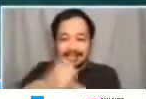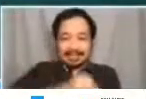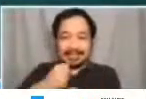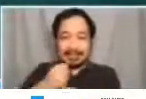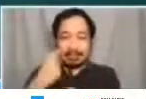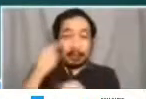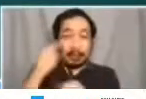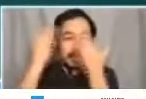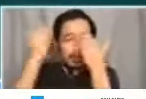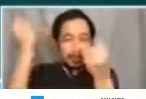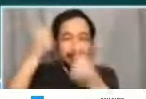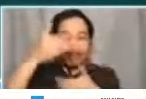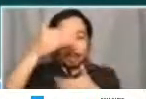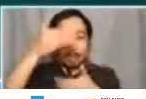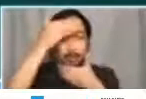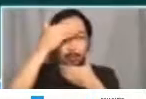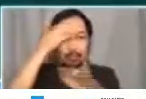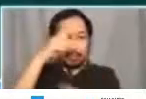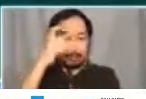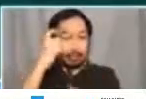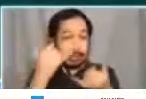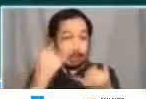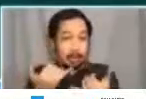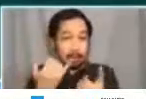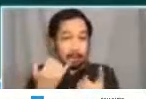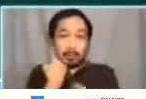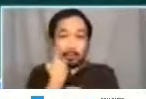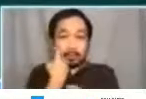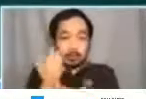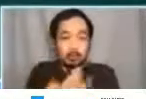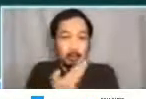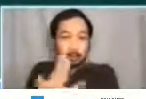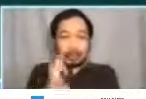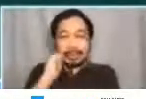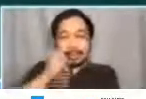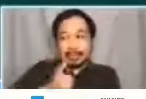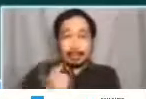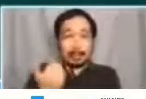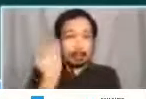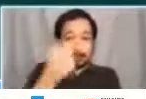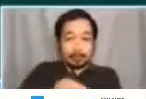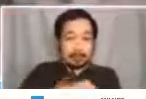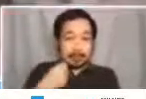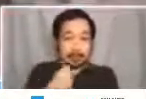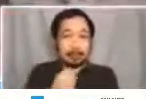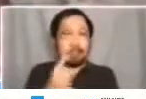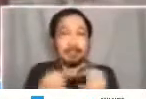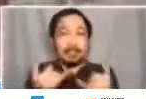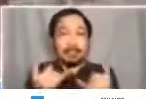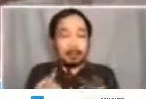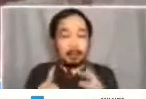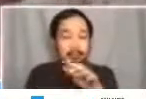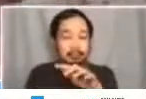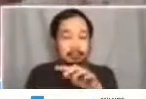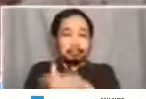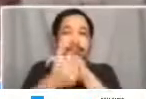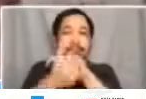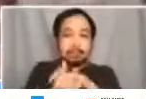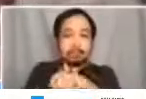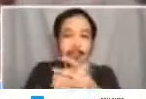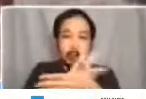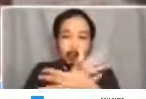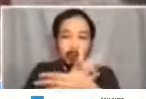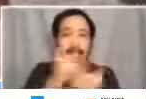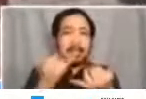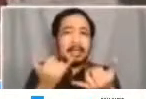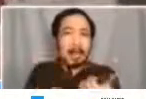have already connected with them. That's why we already have a list of at least 1,000 Filipinos. We have